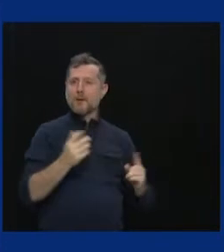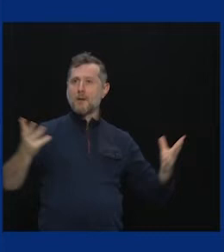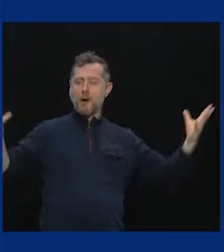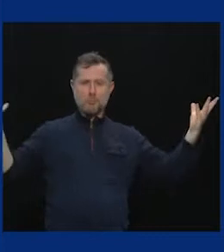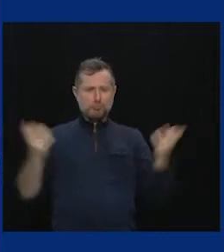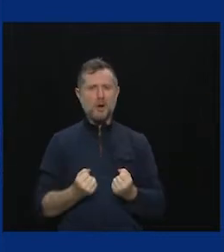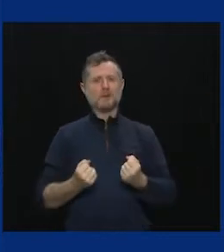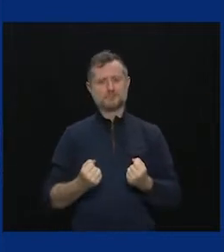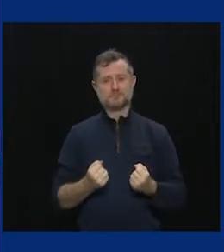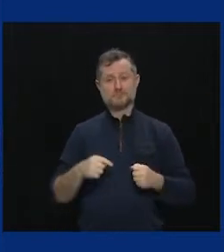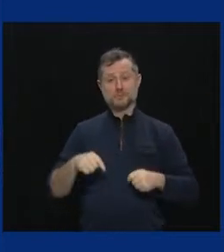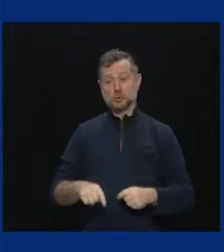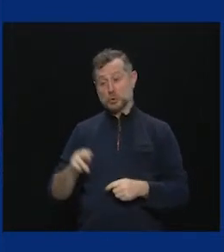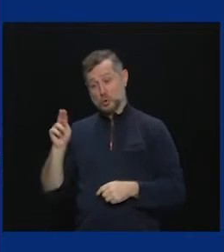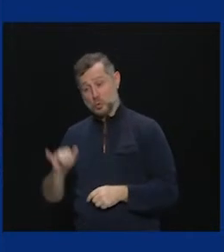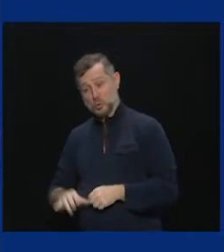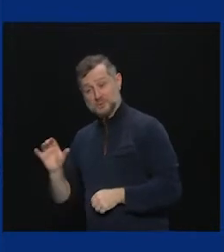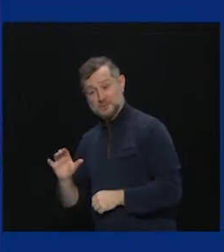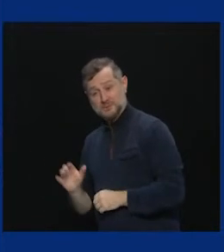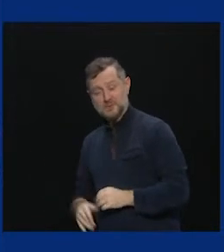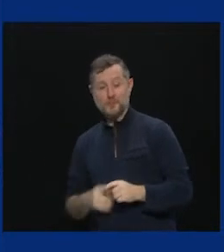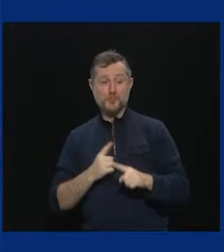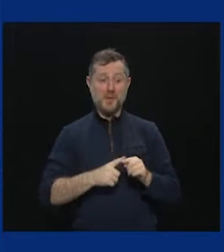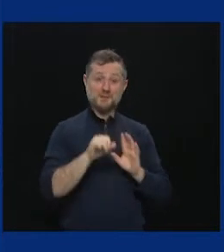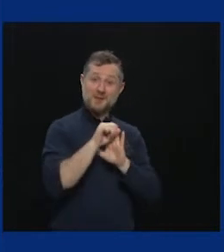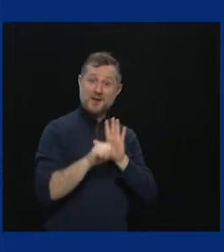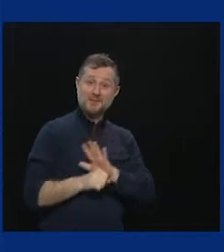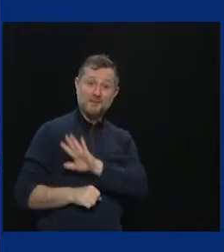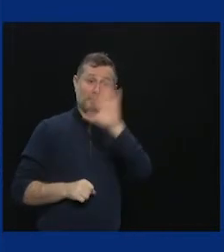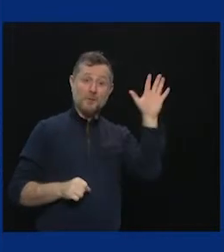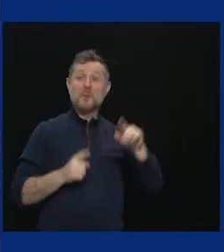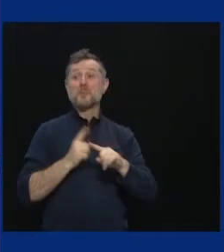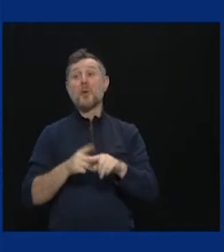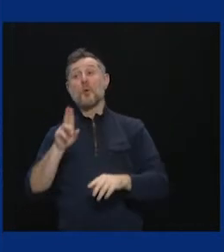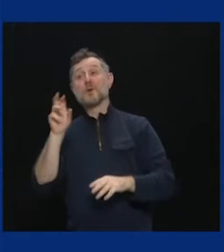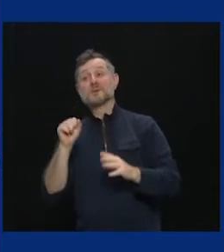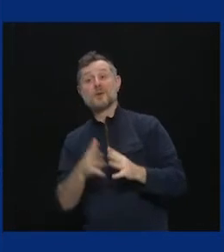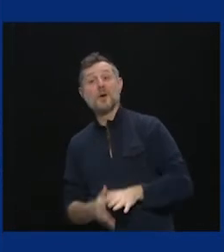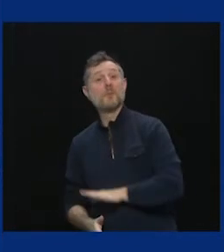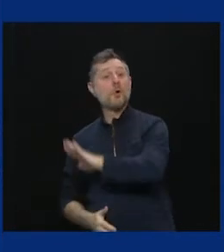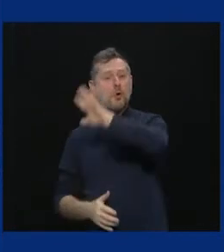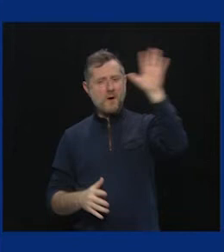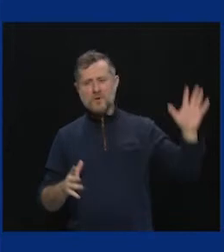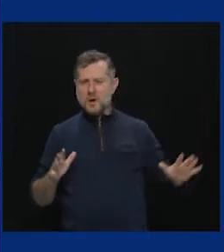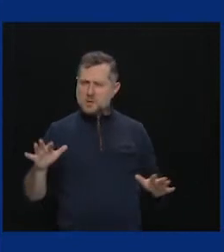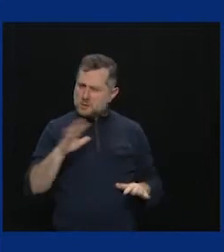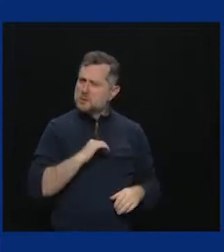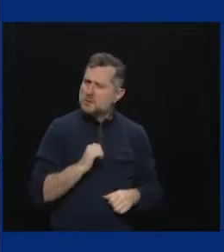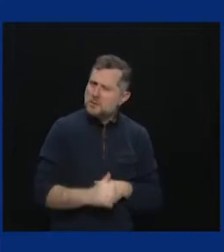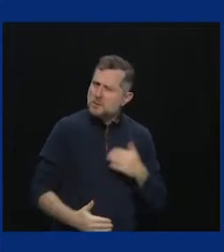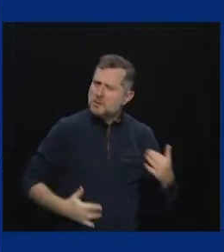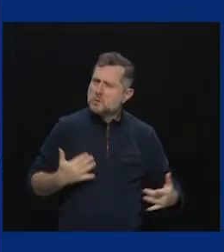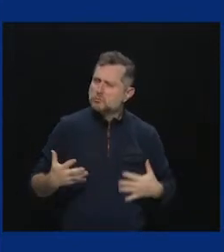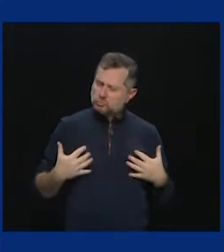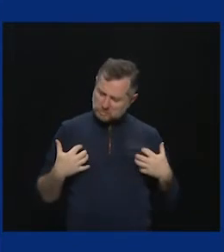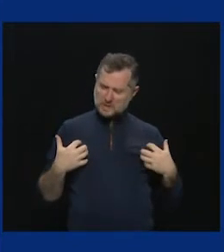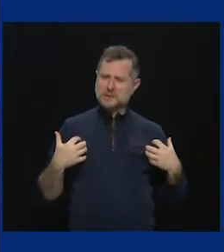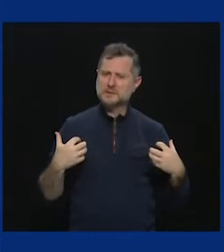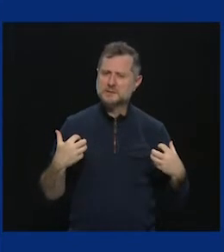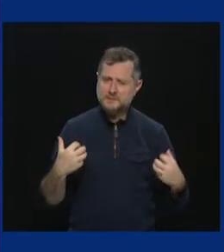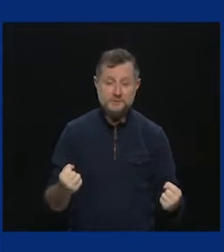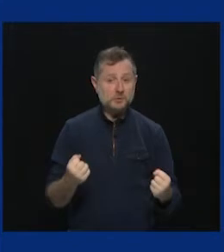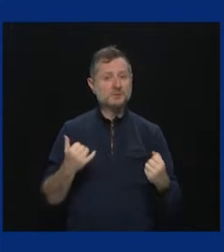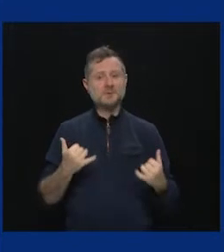and nation in beating back COVID and beginning to rebound. But it is simply not the same